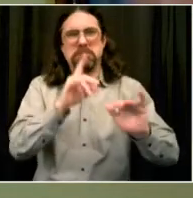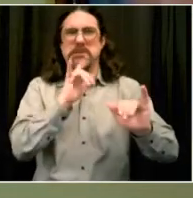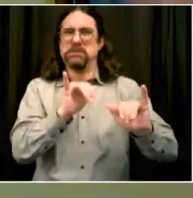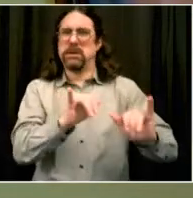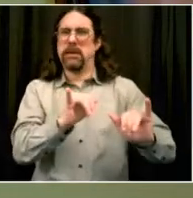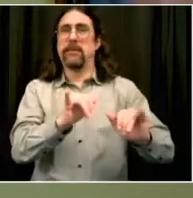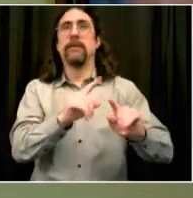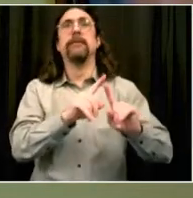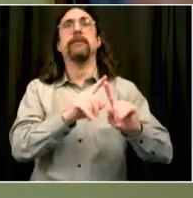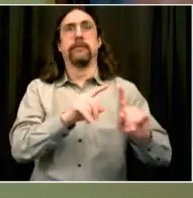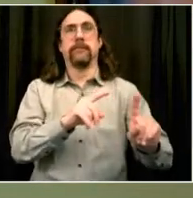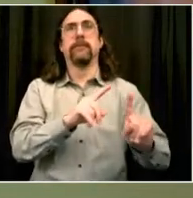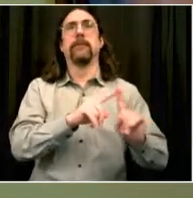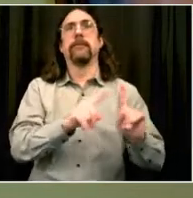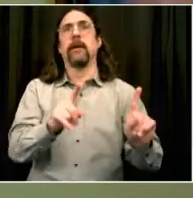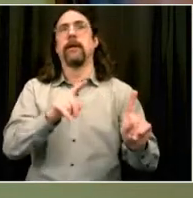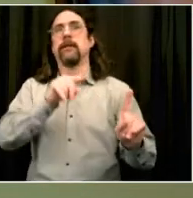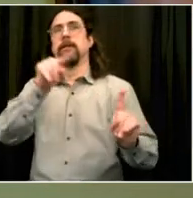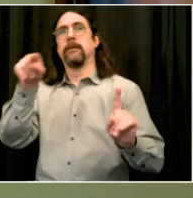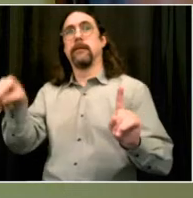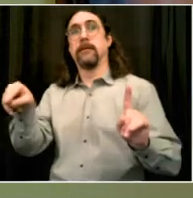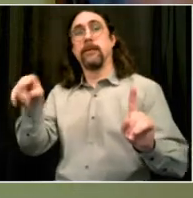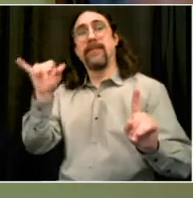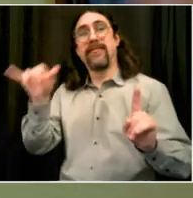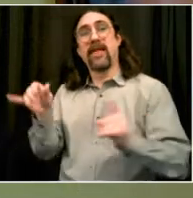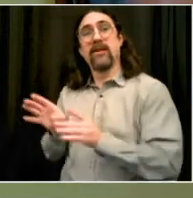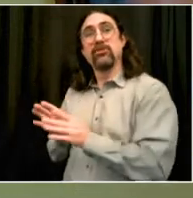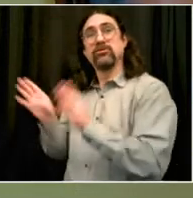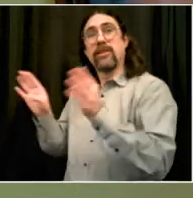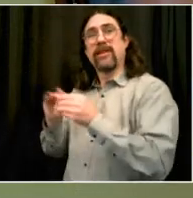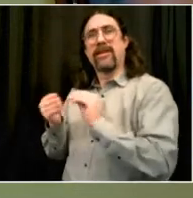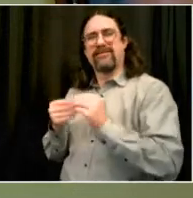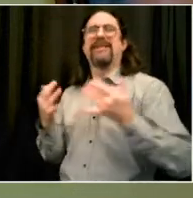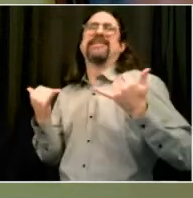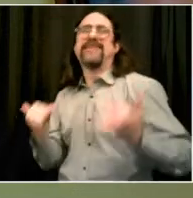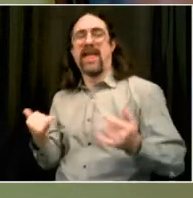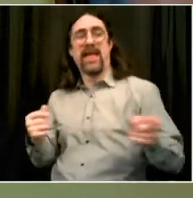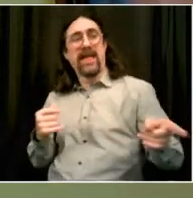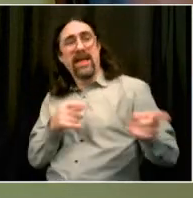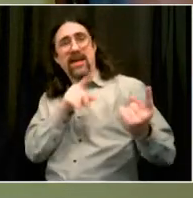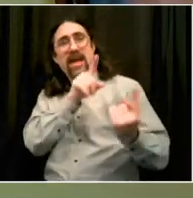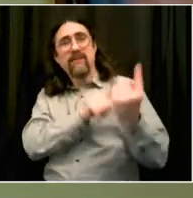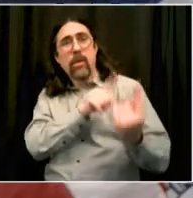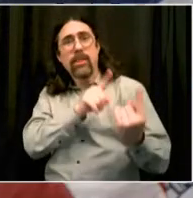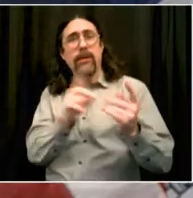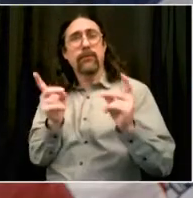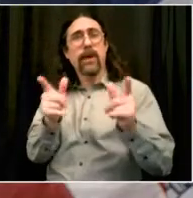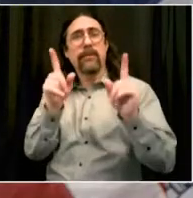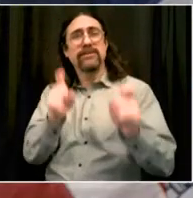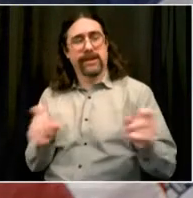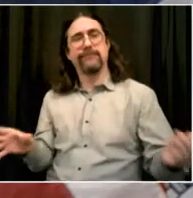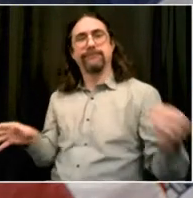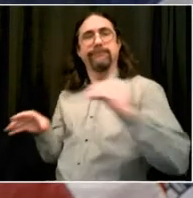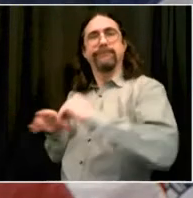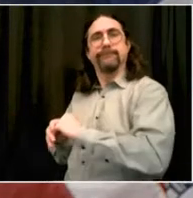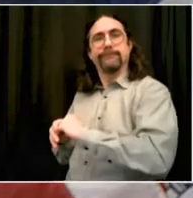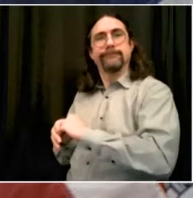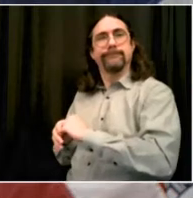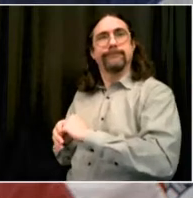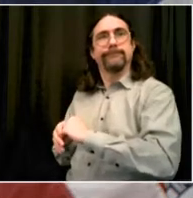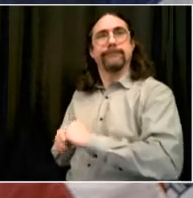really restrict that to just the PCR or the nucleic acid amplification test results. Thank you. Go ahead, Yoav.